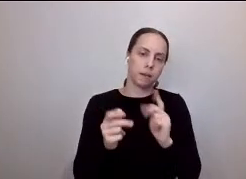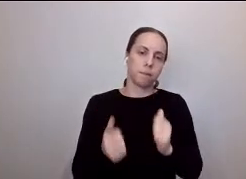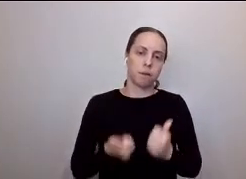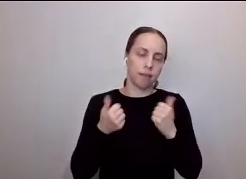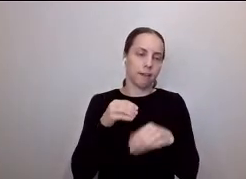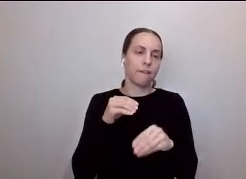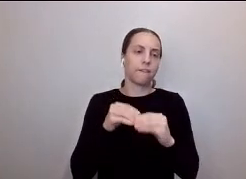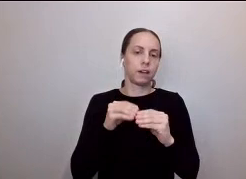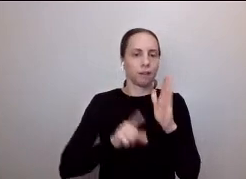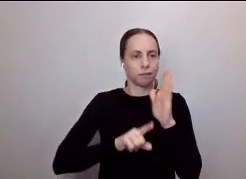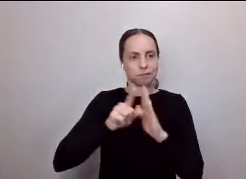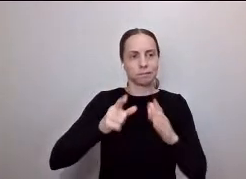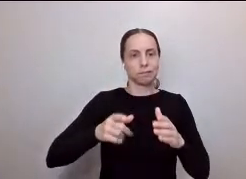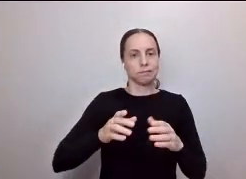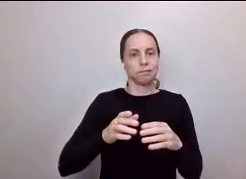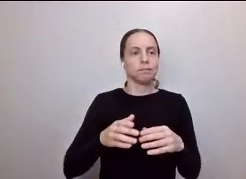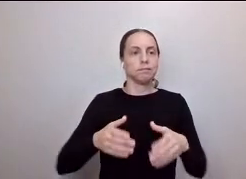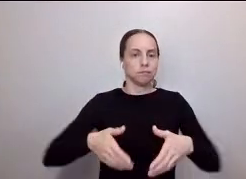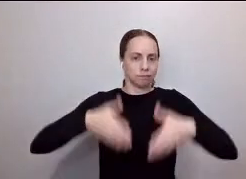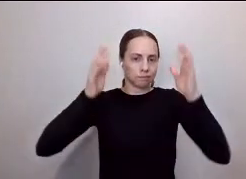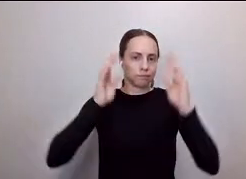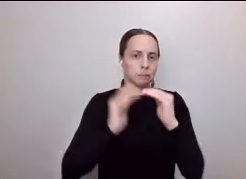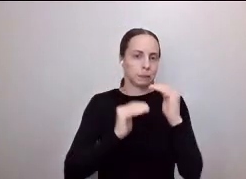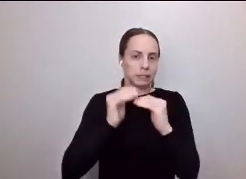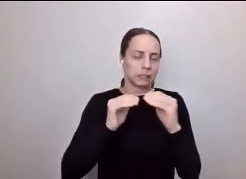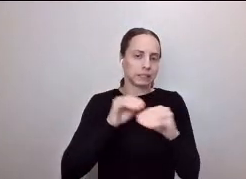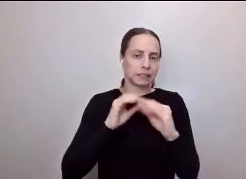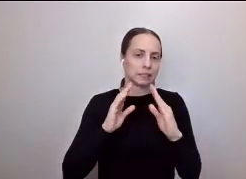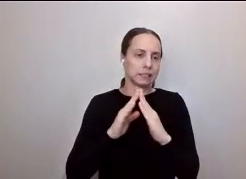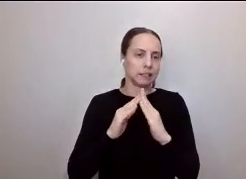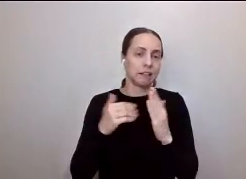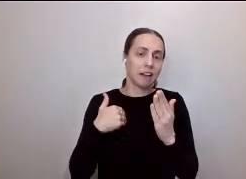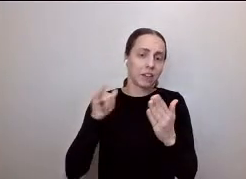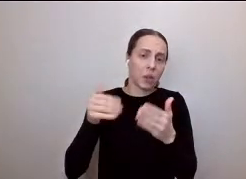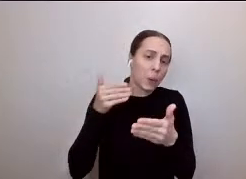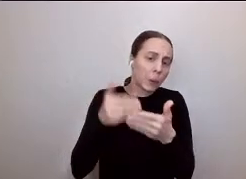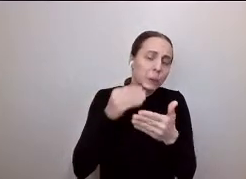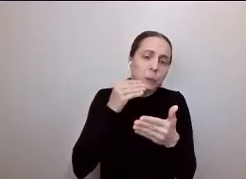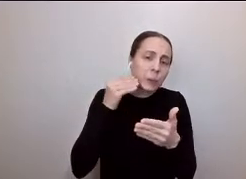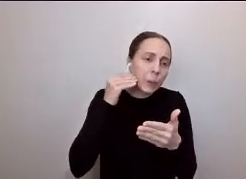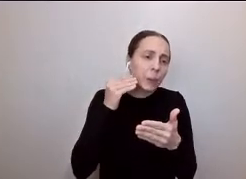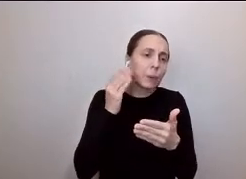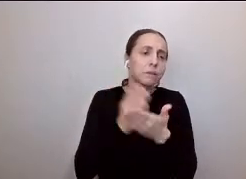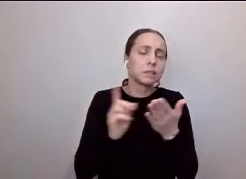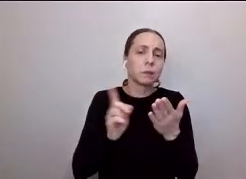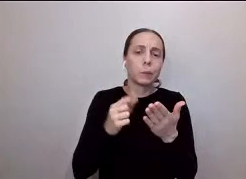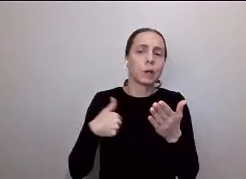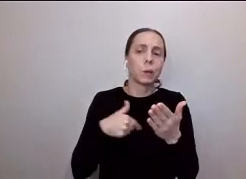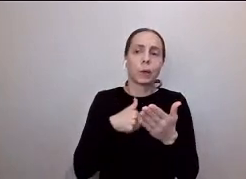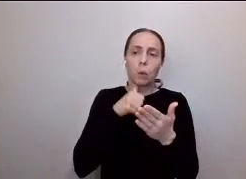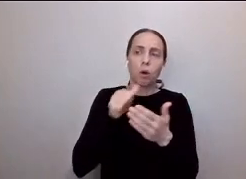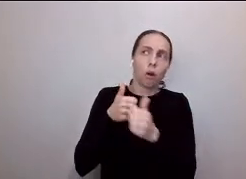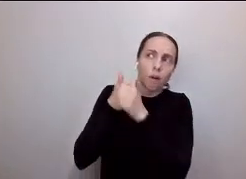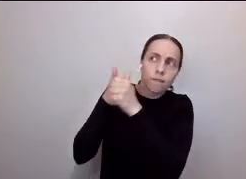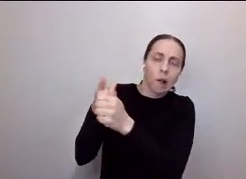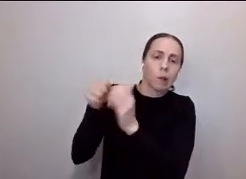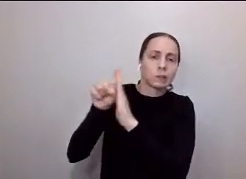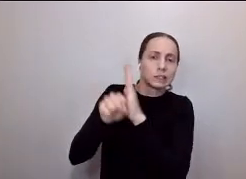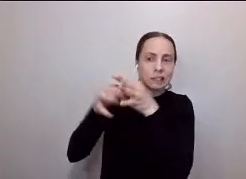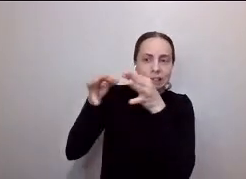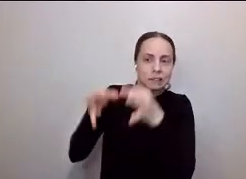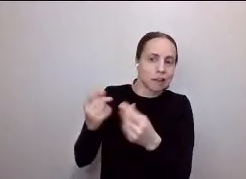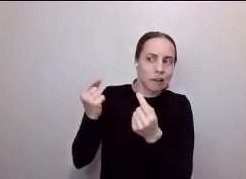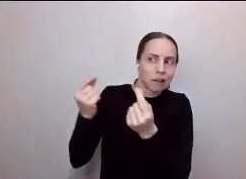set closer to home, somewhere where we could cover it, somewhere where we weren't subject to what the state might decide that they were going to do with this, would be much